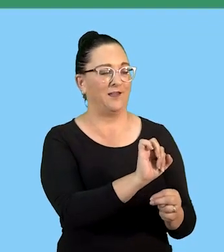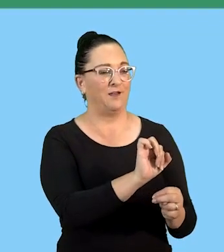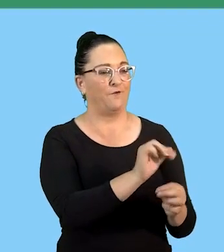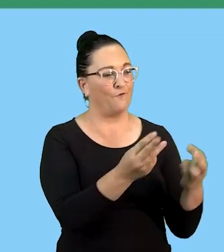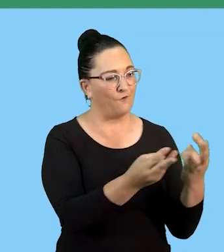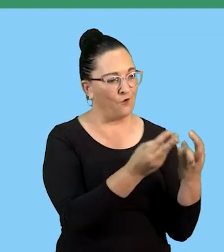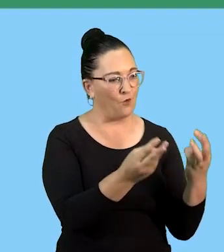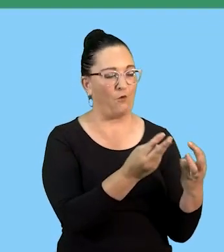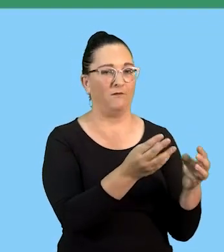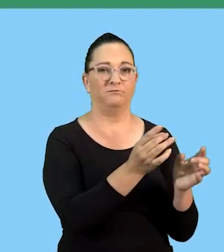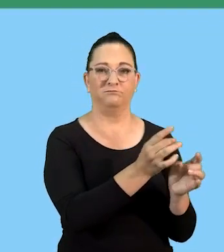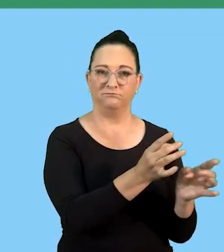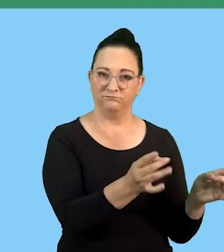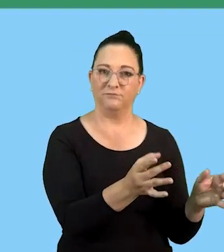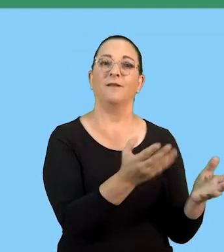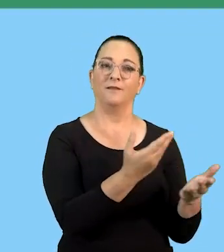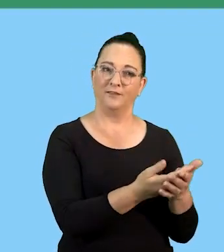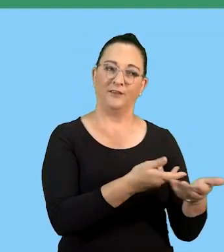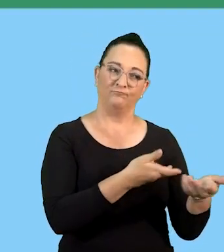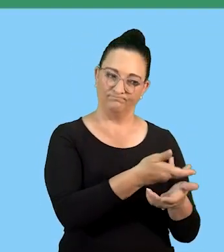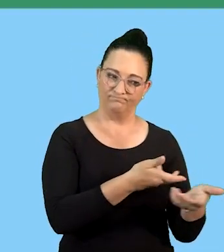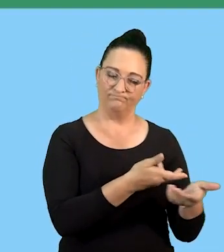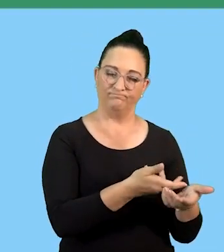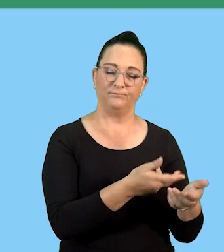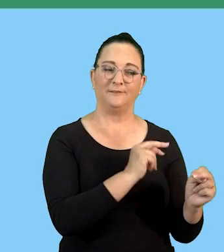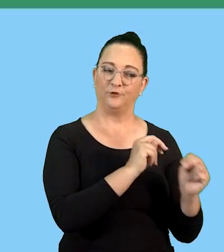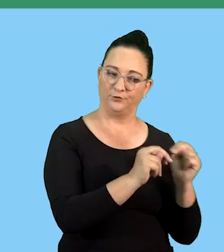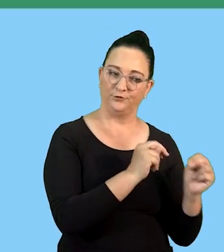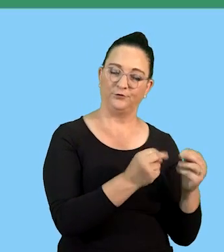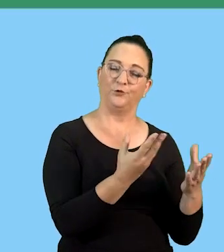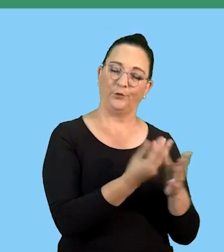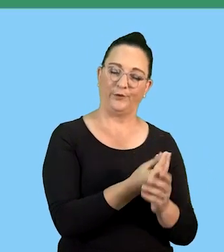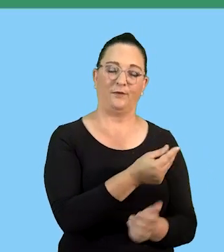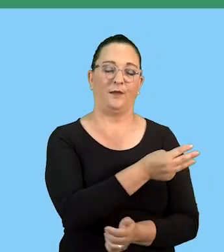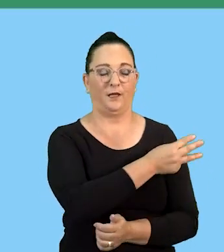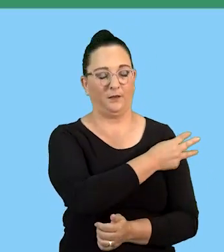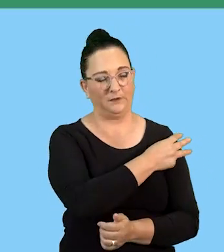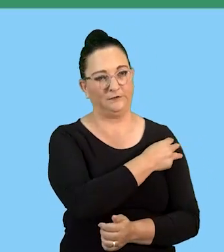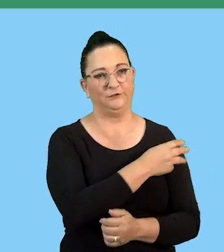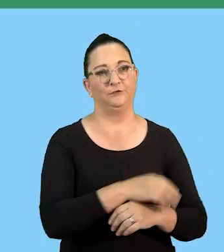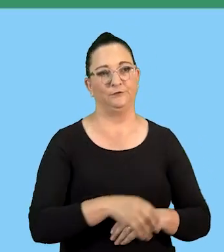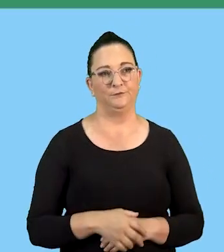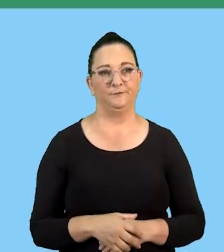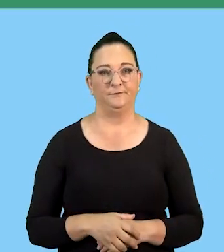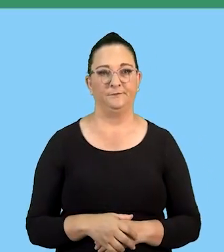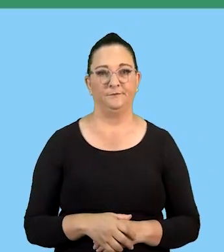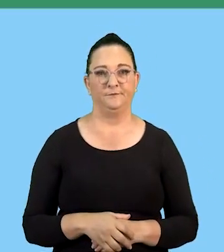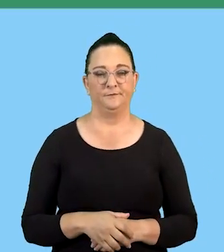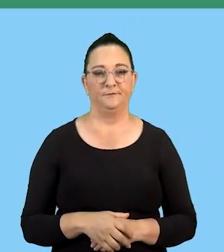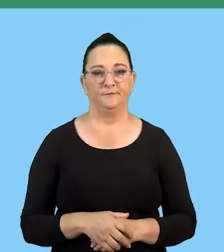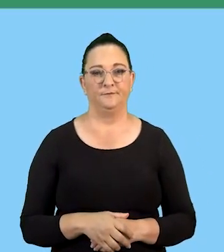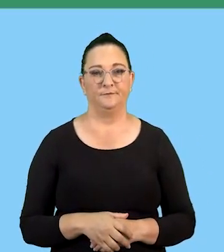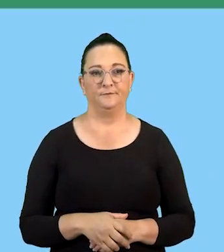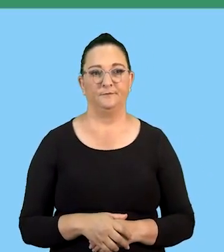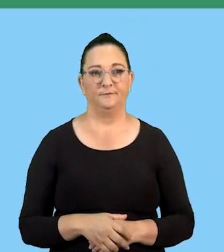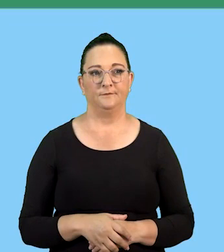employees, representing employees in that workplace and consult and negotiate with the management about the matters